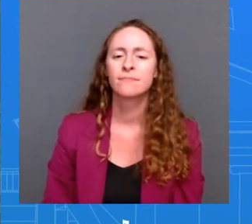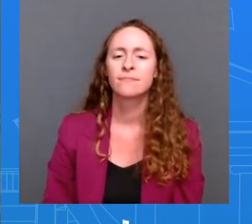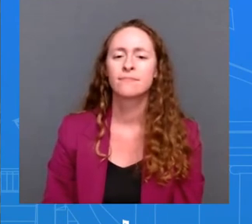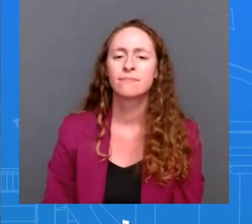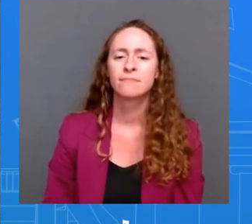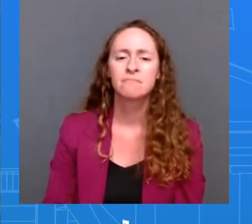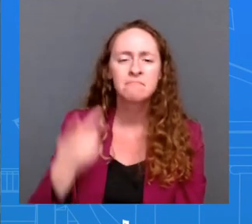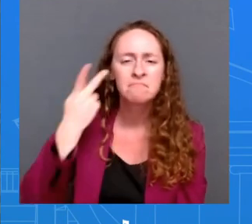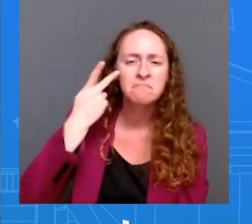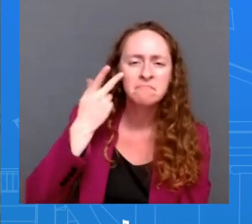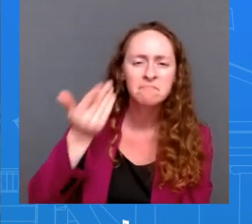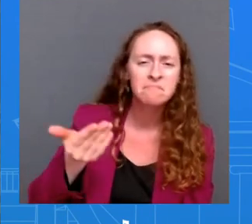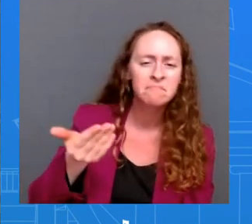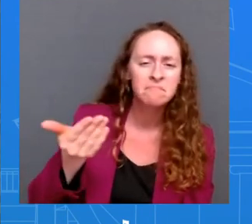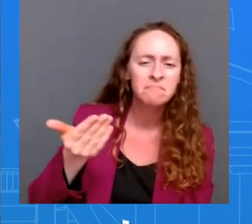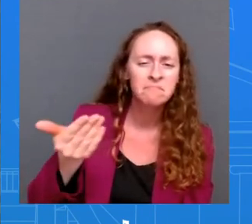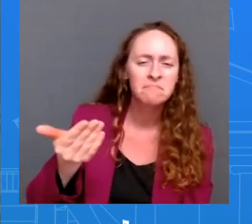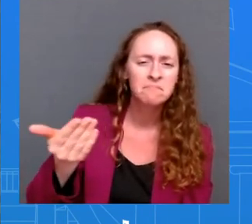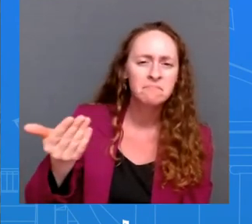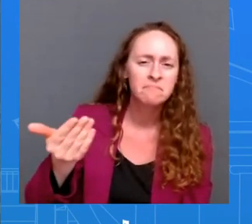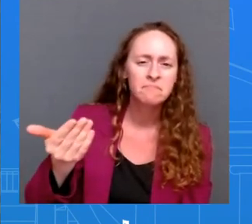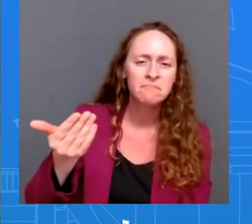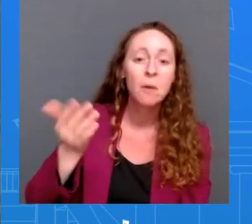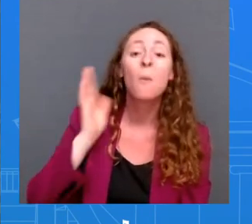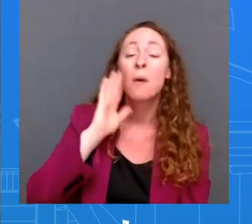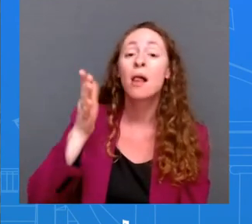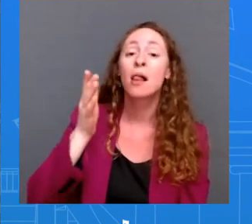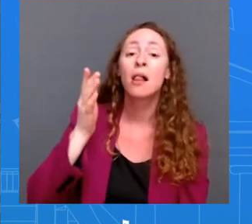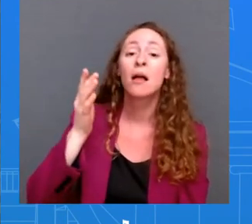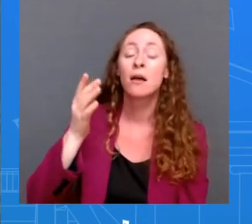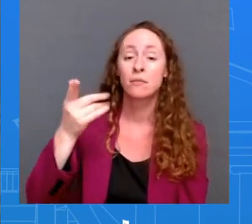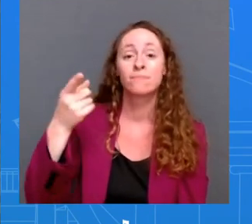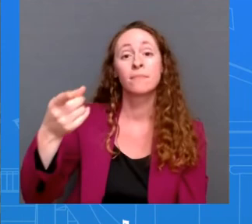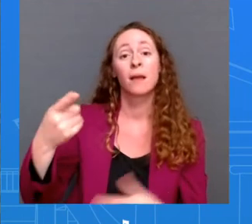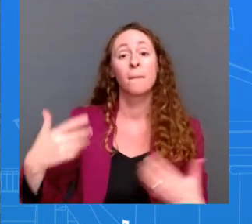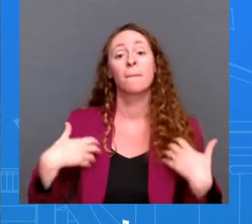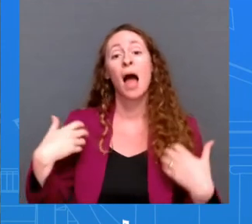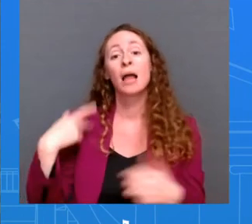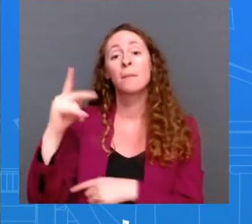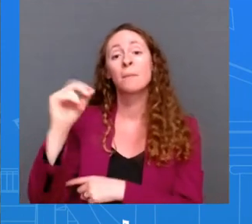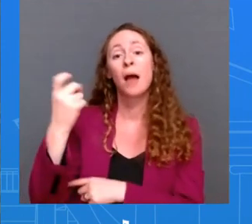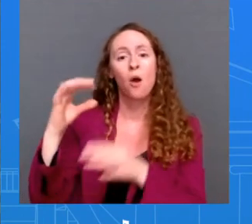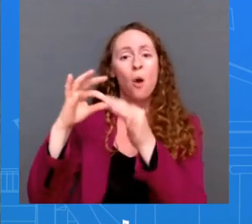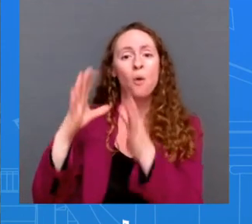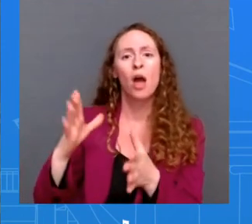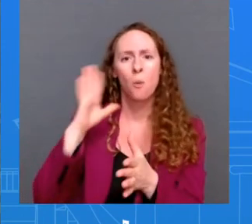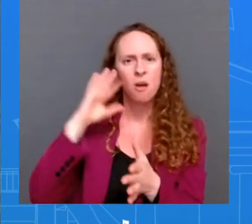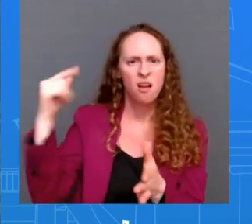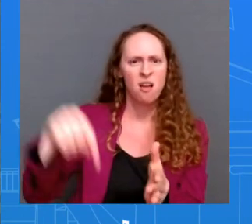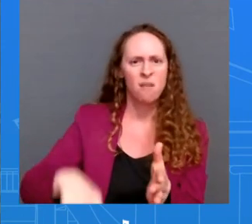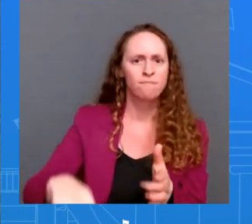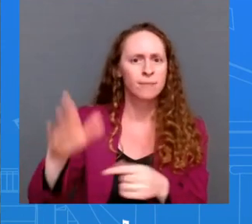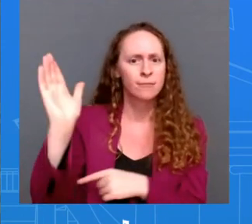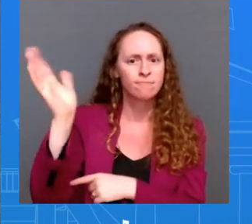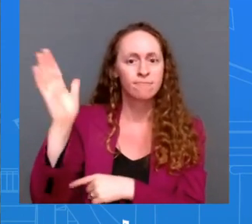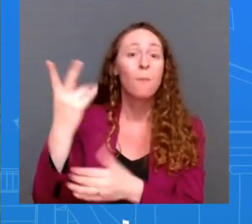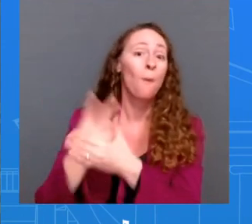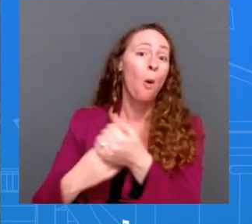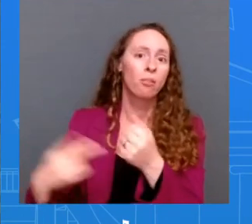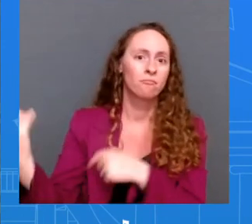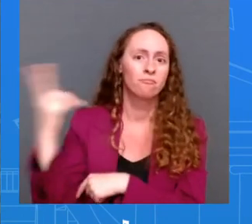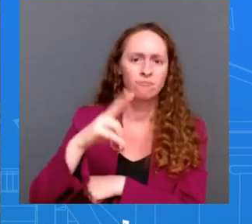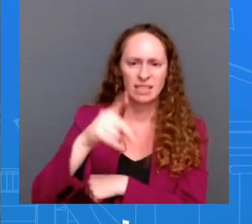monkeypox coordinators here in front of you, and you all can get to know him and both of them and ask your questions.